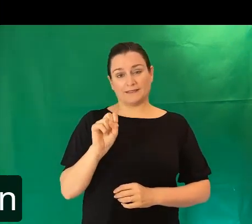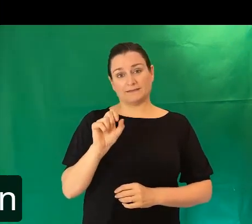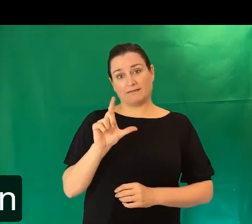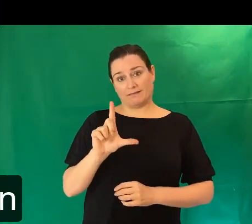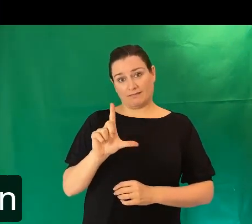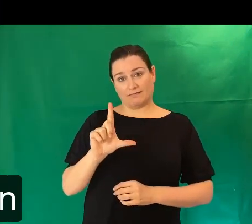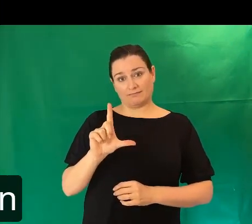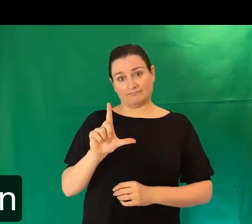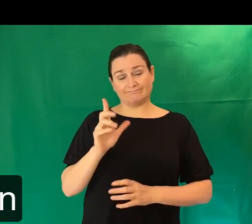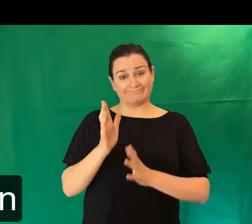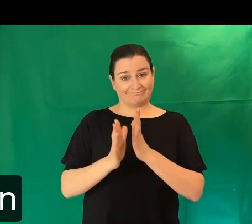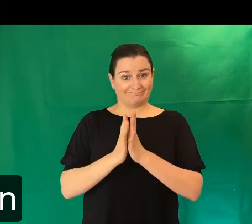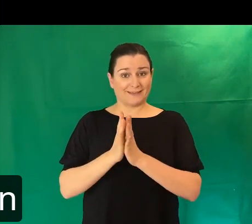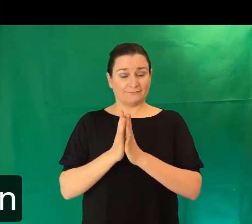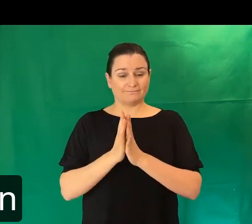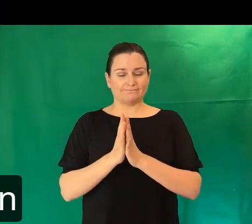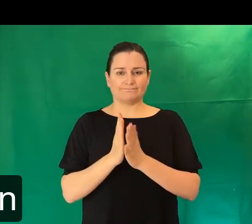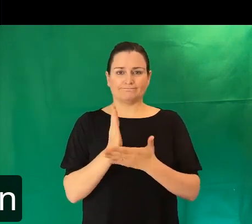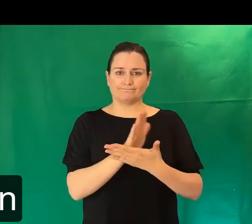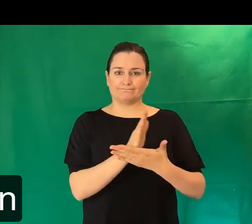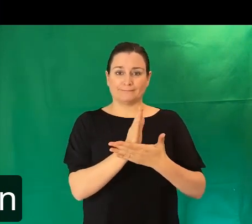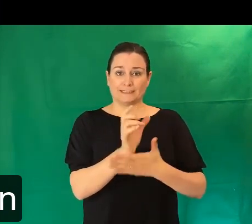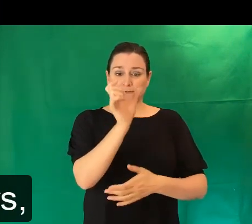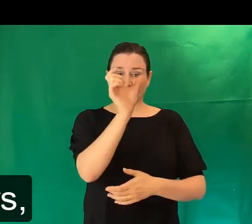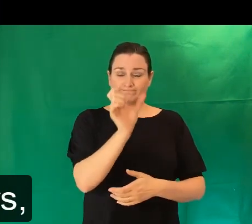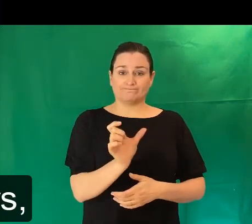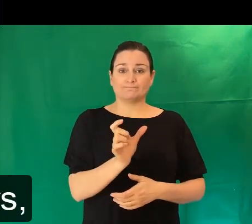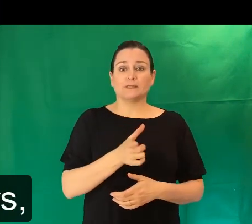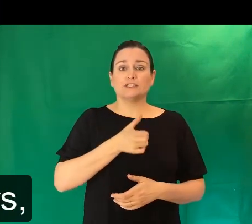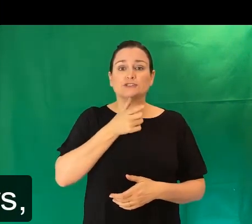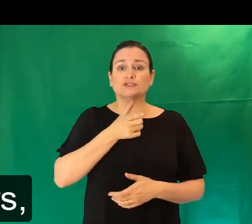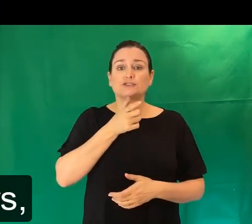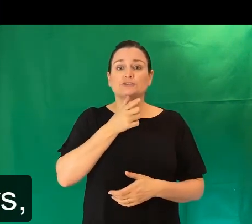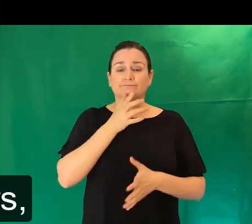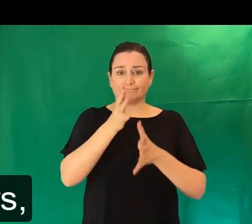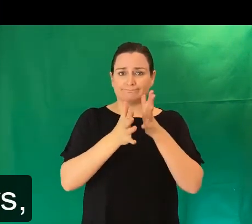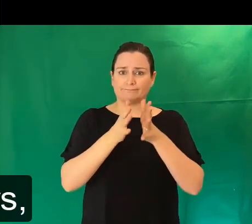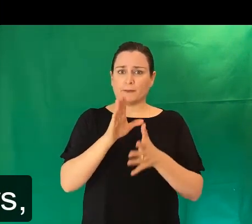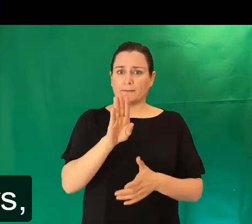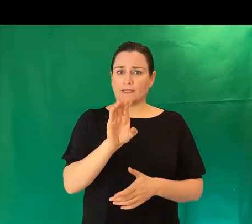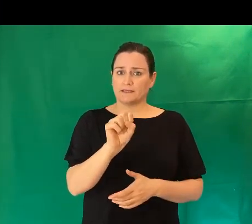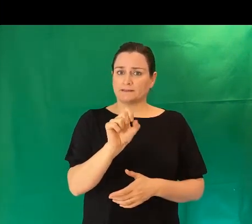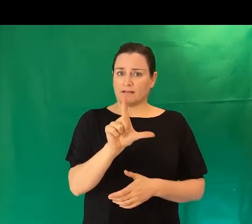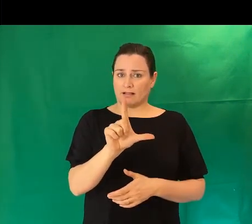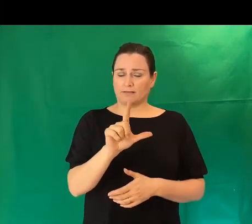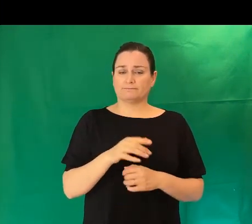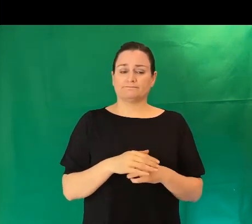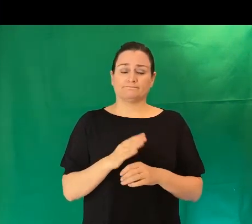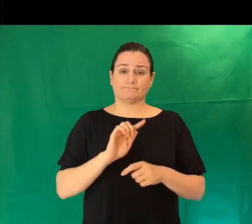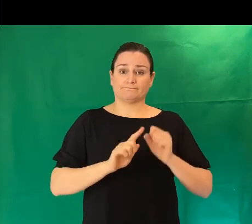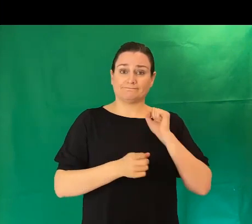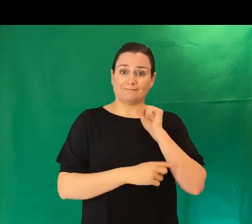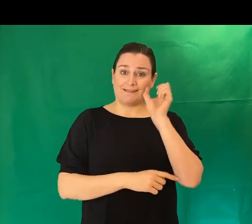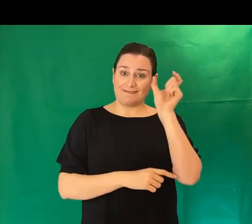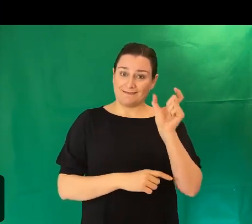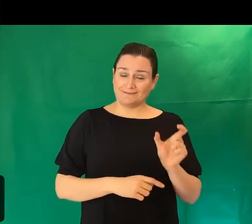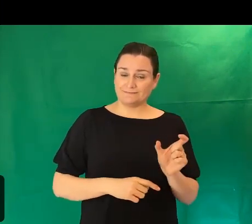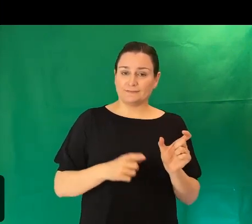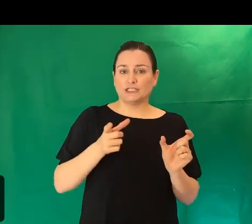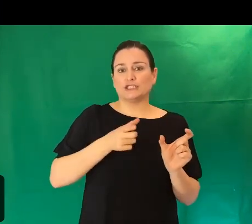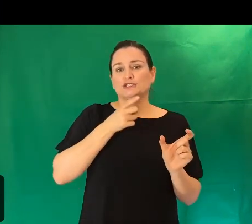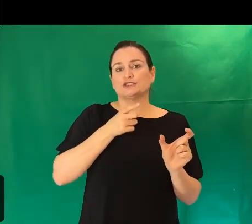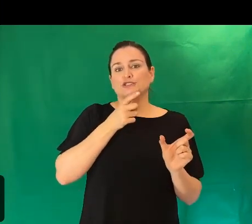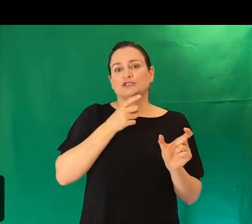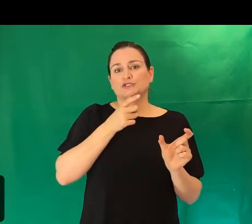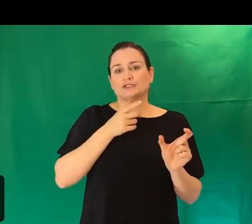Sign Language signers. In the middle column, hearing British Sign Language signers. And on the right, hearing English